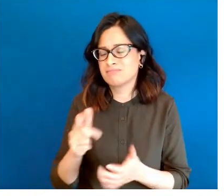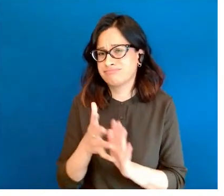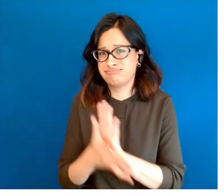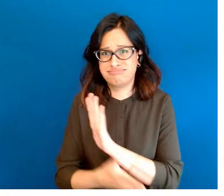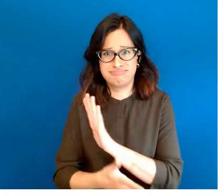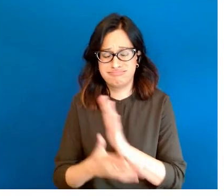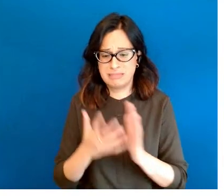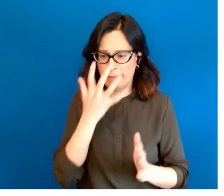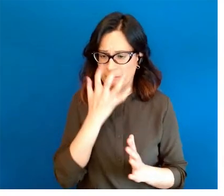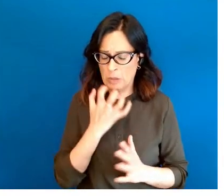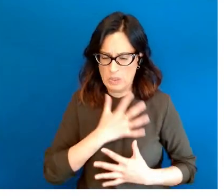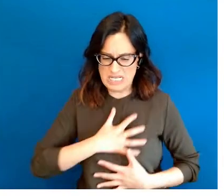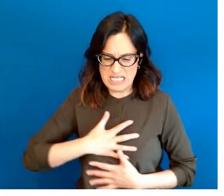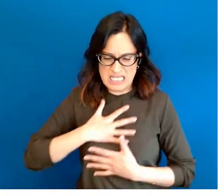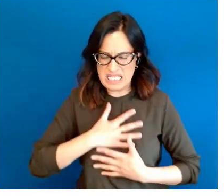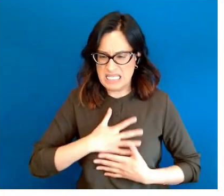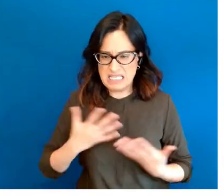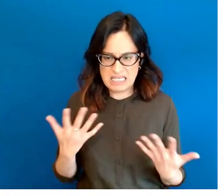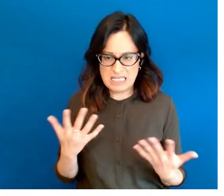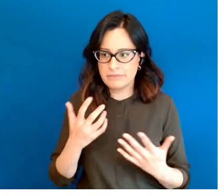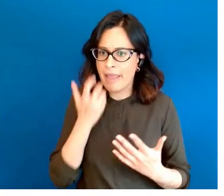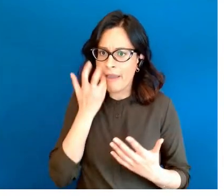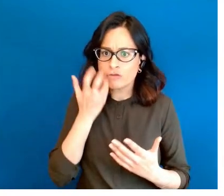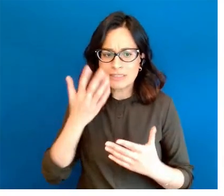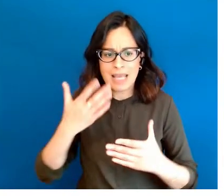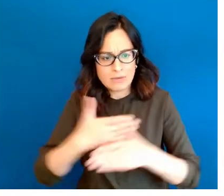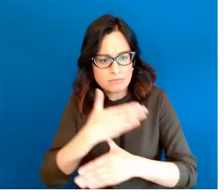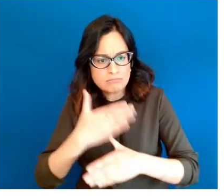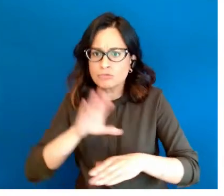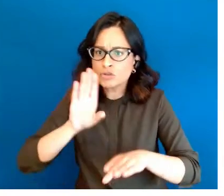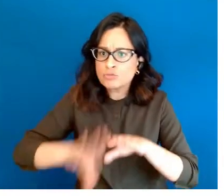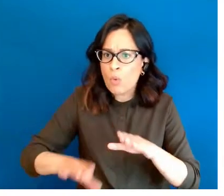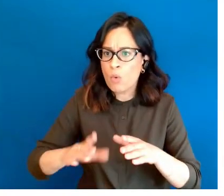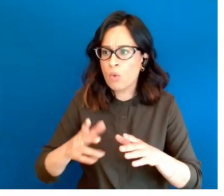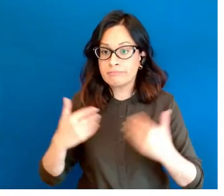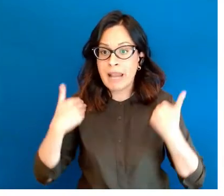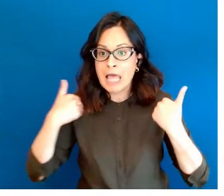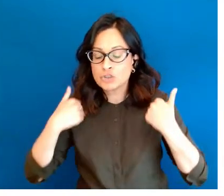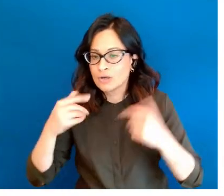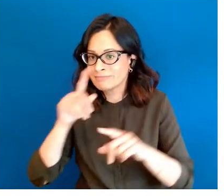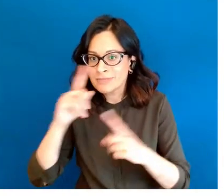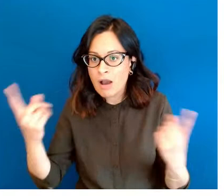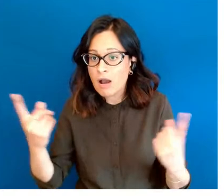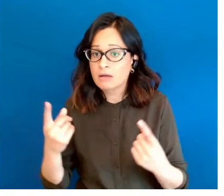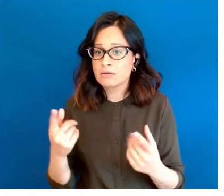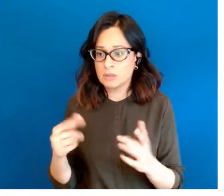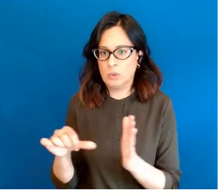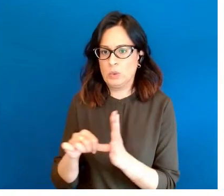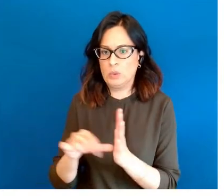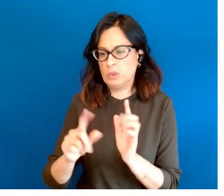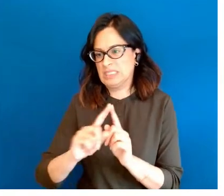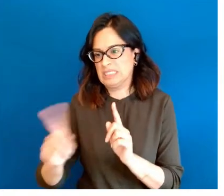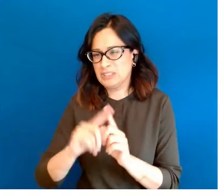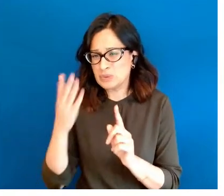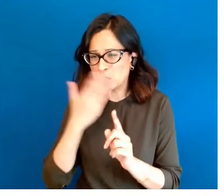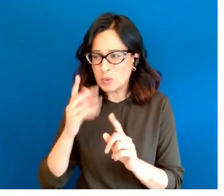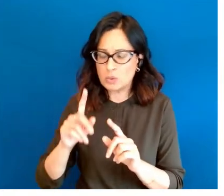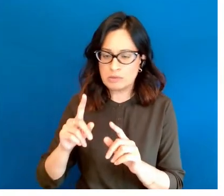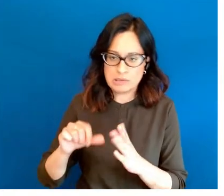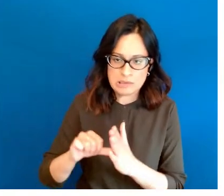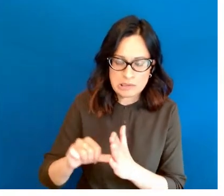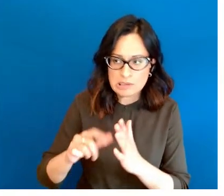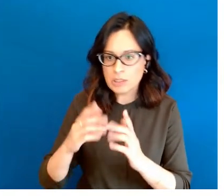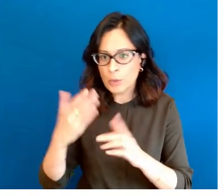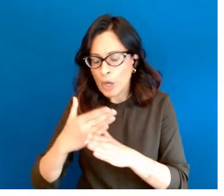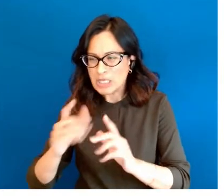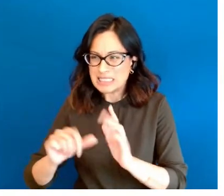They have impairment of daily activities, sport and leisure. And they have problems caused at school and at work. In other words, their symptoms